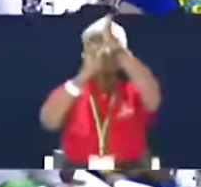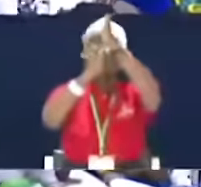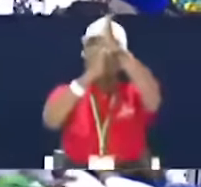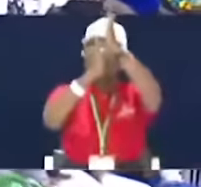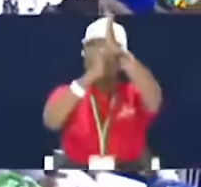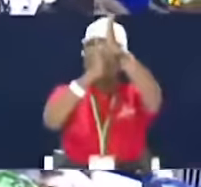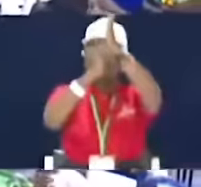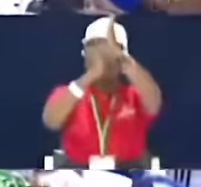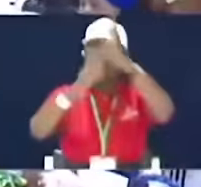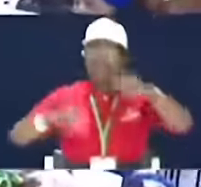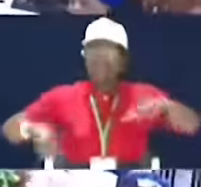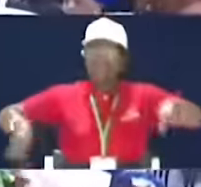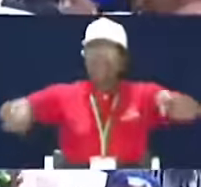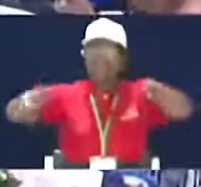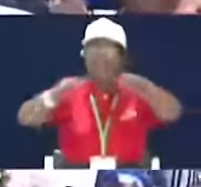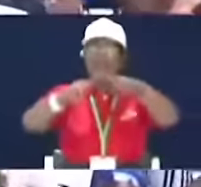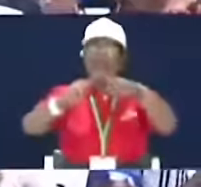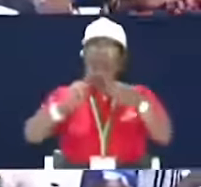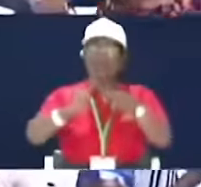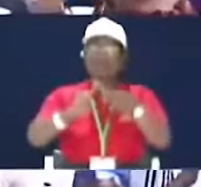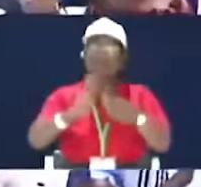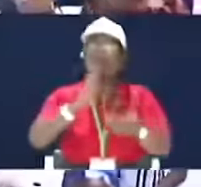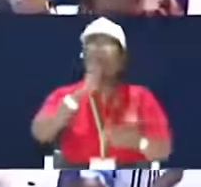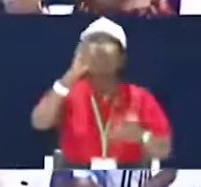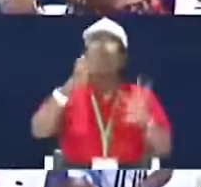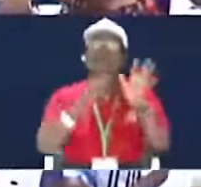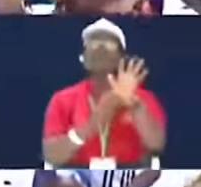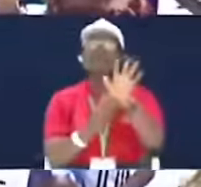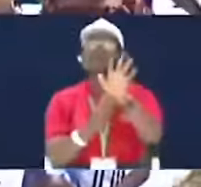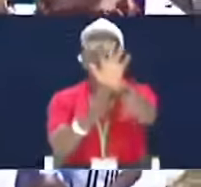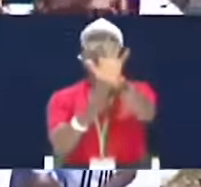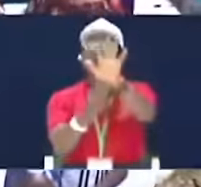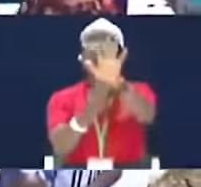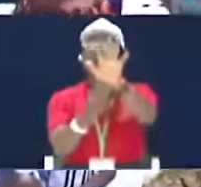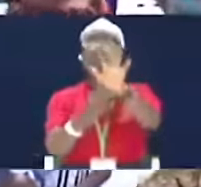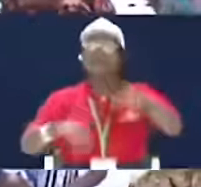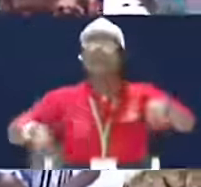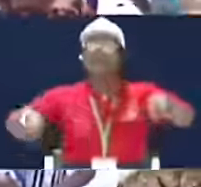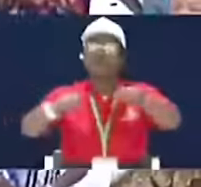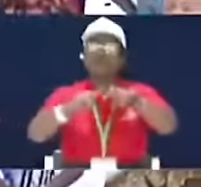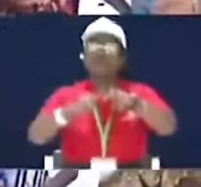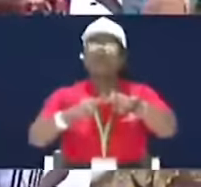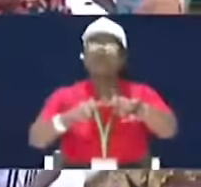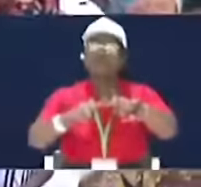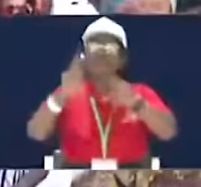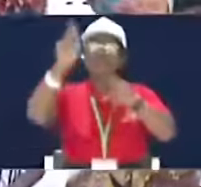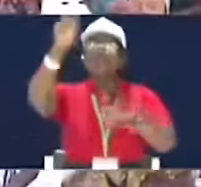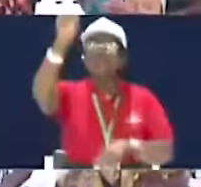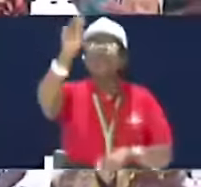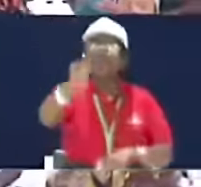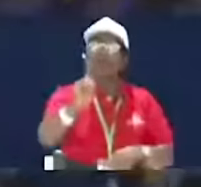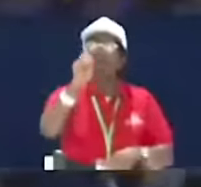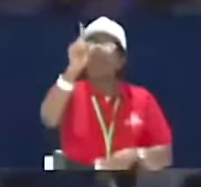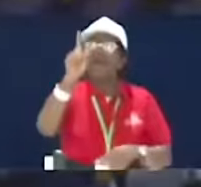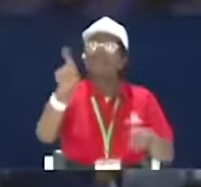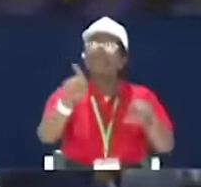It's worthy to be magnified. It's worthy. There's no one like him.